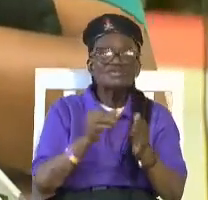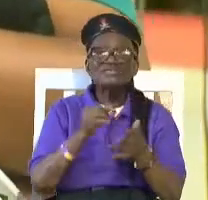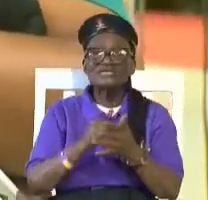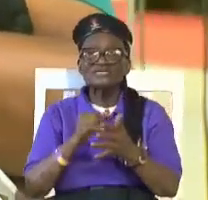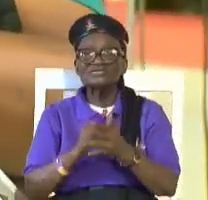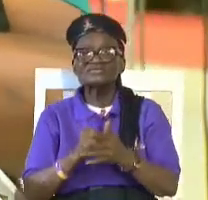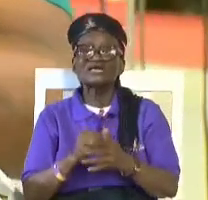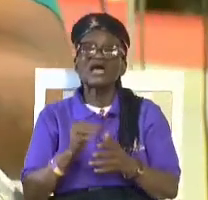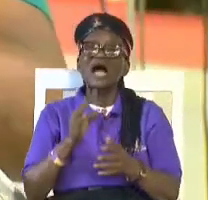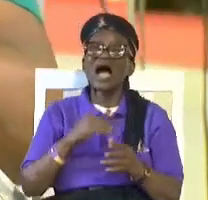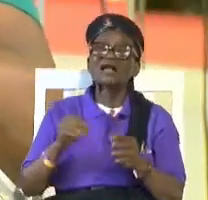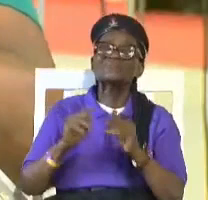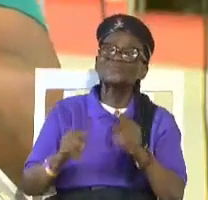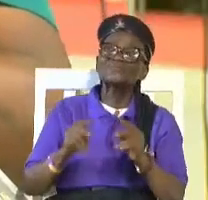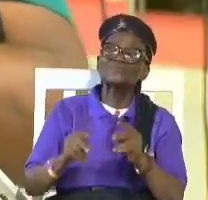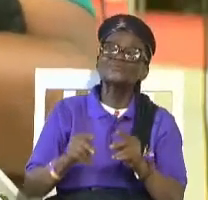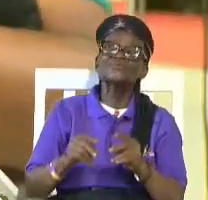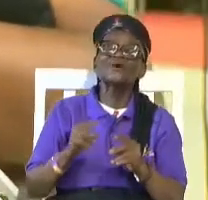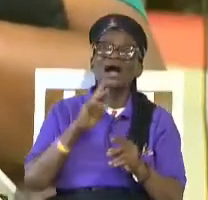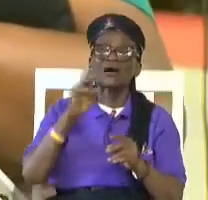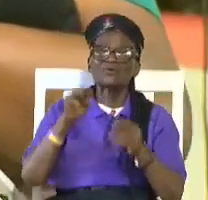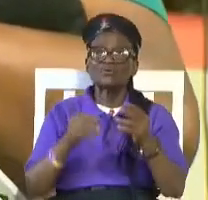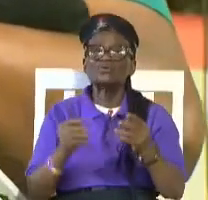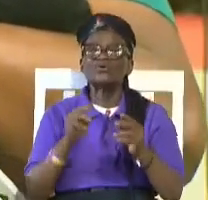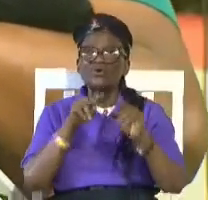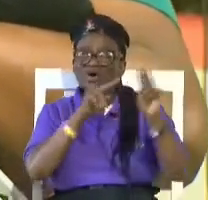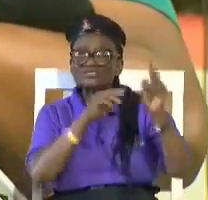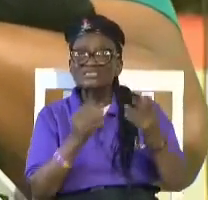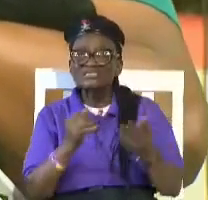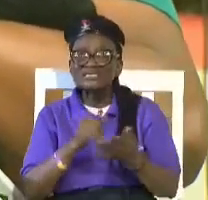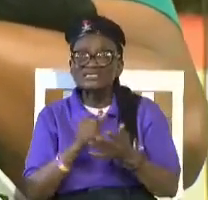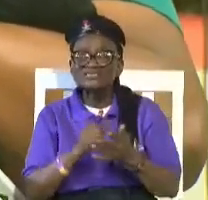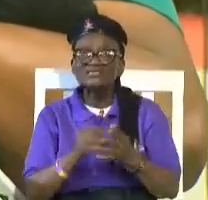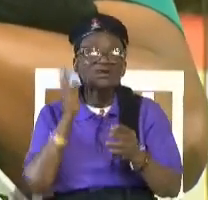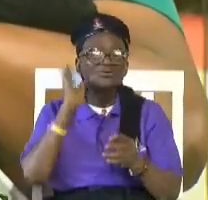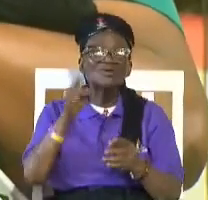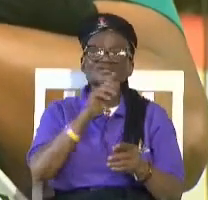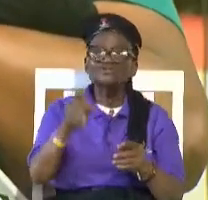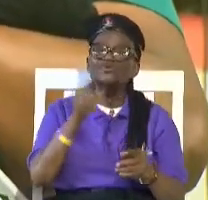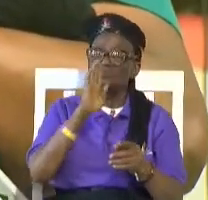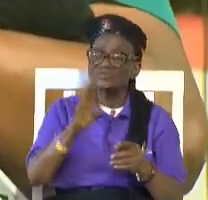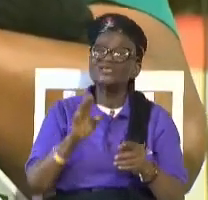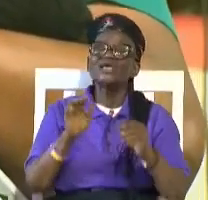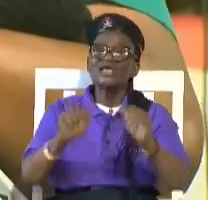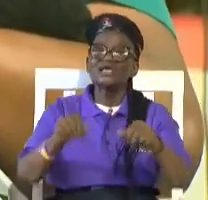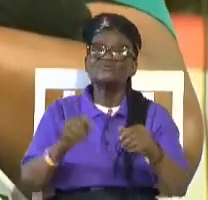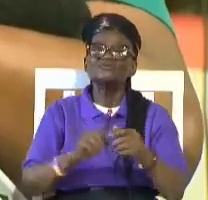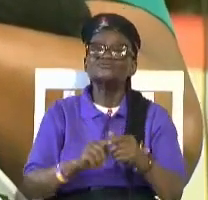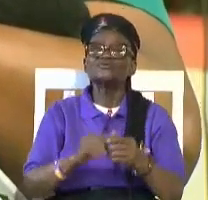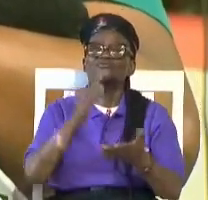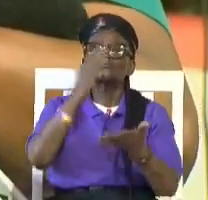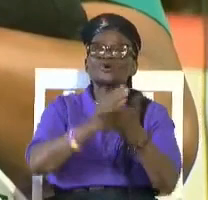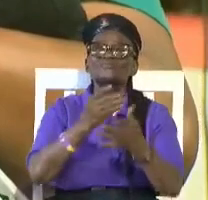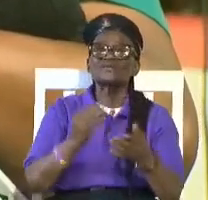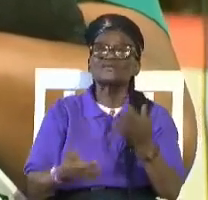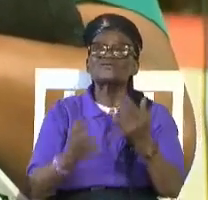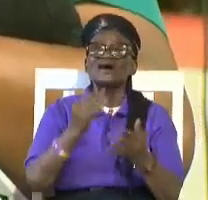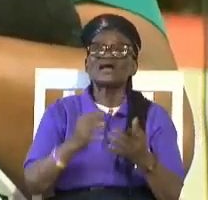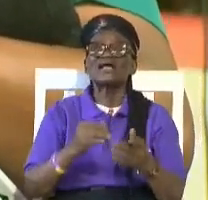able to quench the fire? Then he laughed and said, you better find yourself here. And I was not feeling